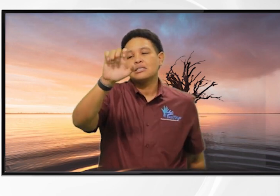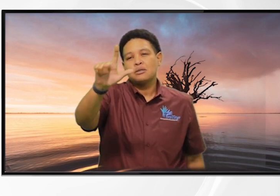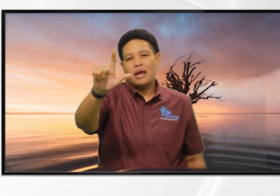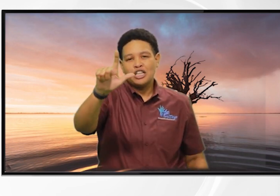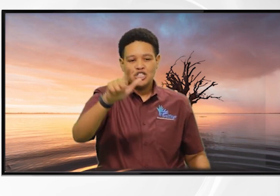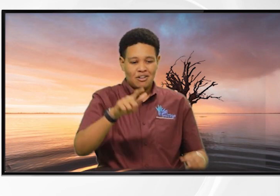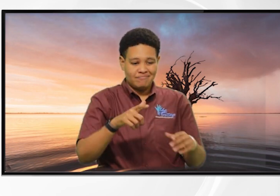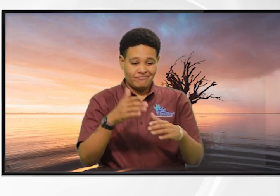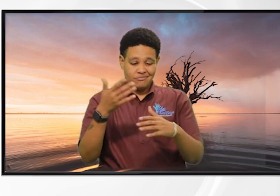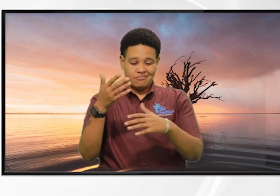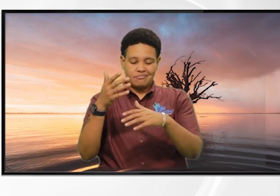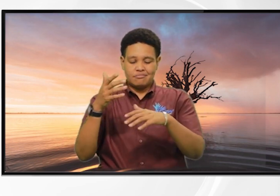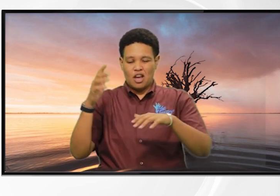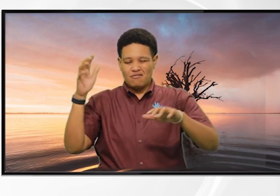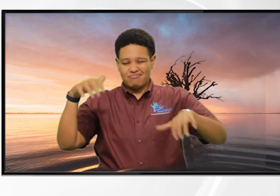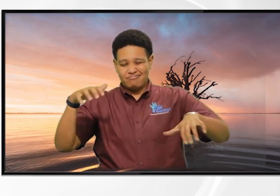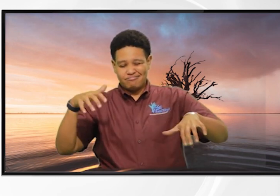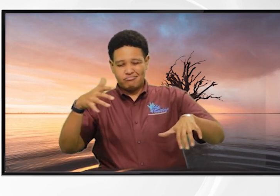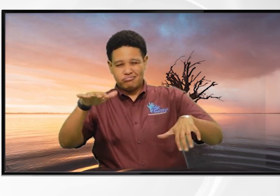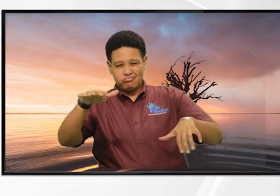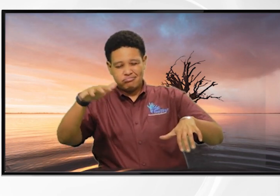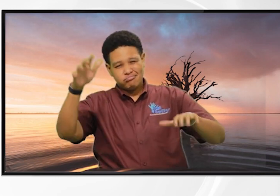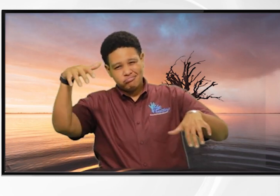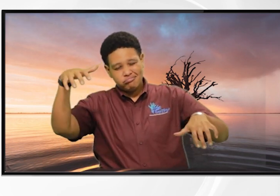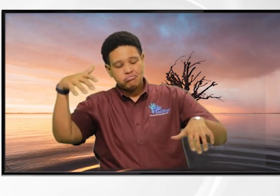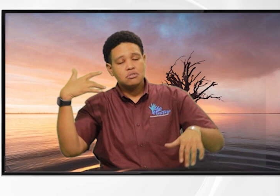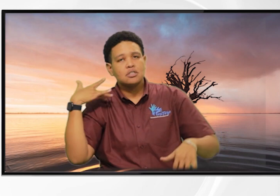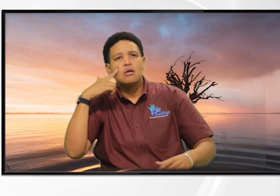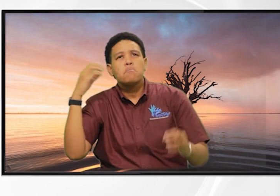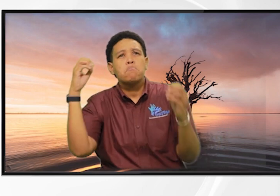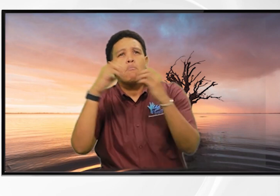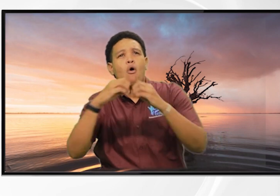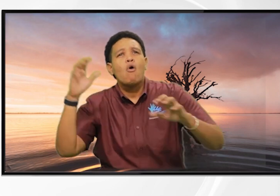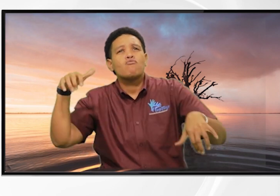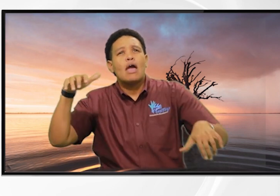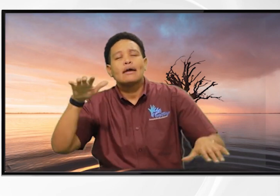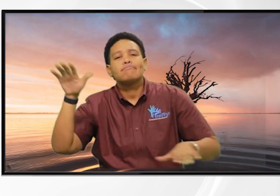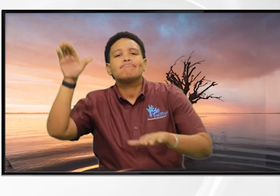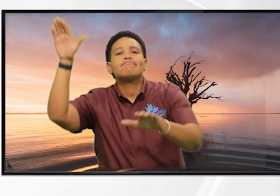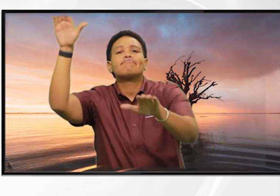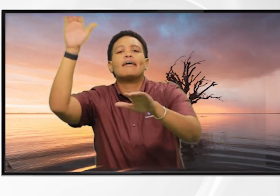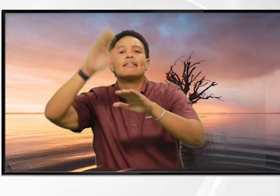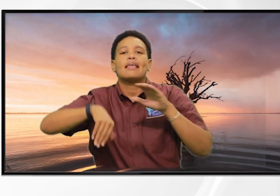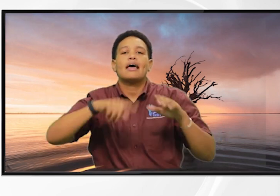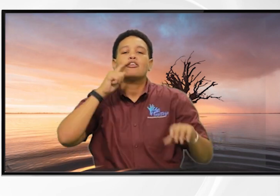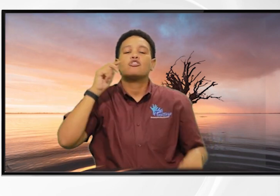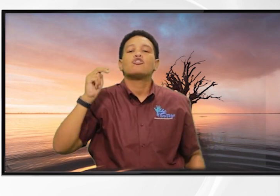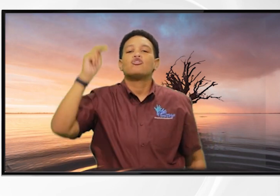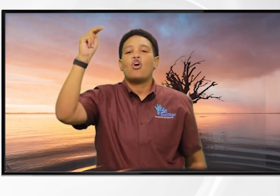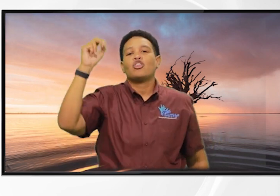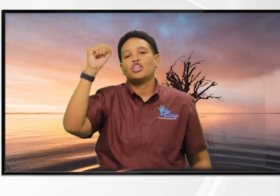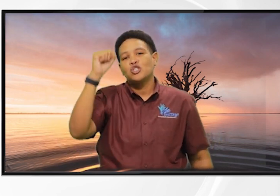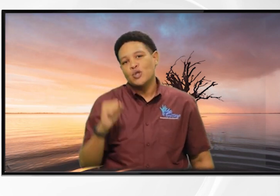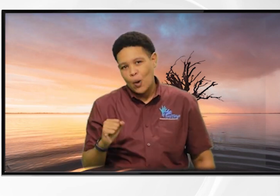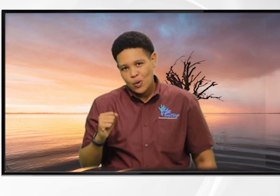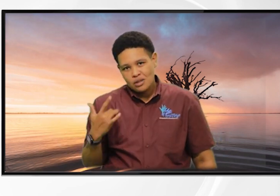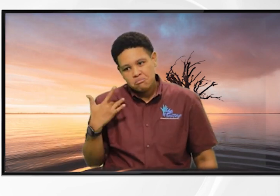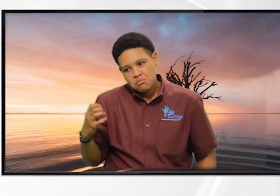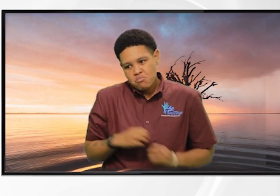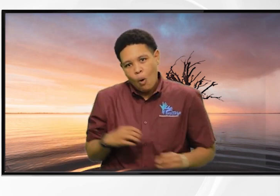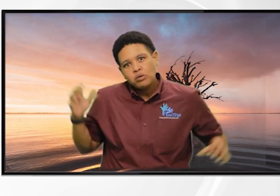mean annual rainfall indicates greater amounts in the hilly interior than on the north and south